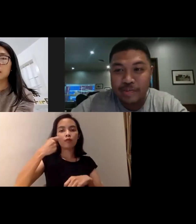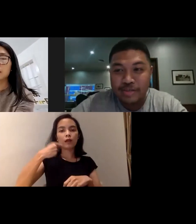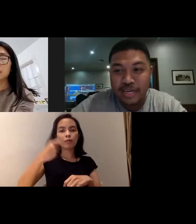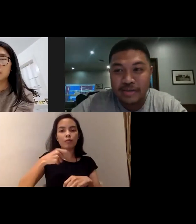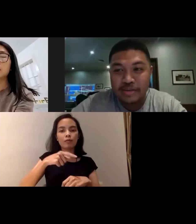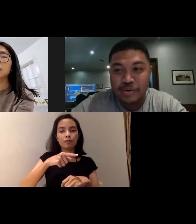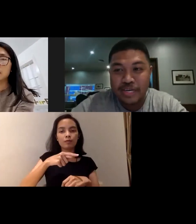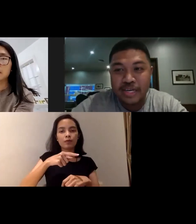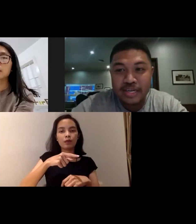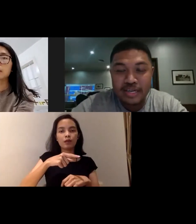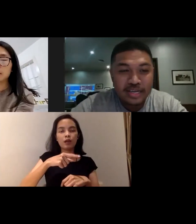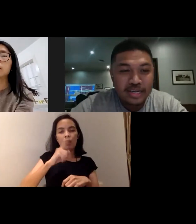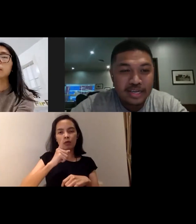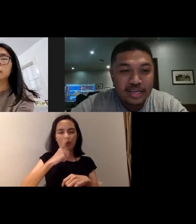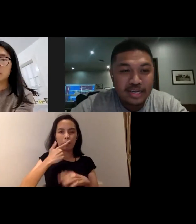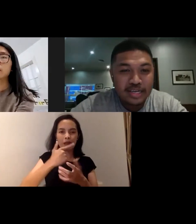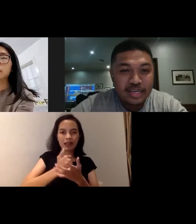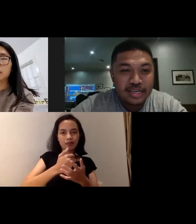for me to tell the story,